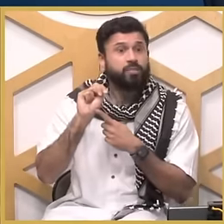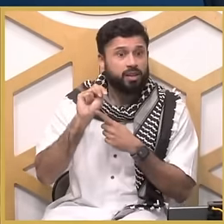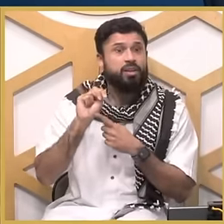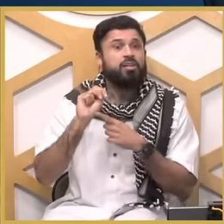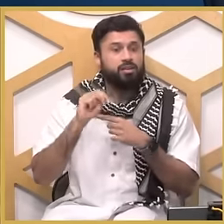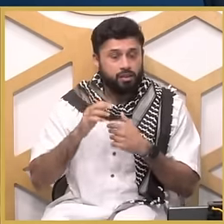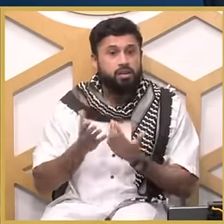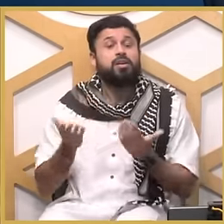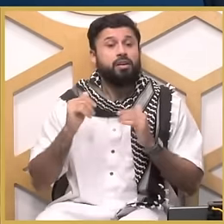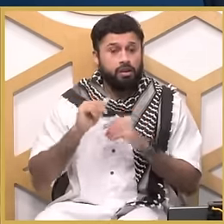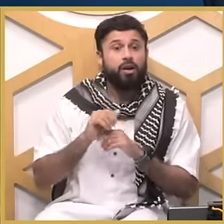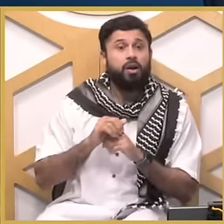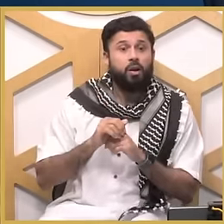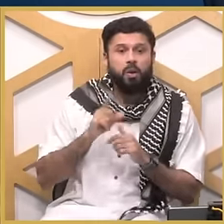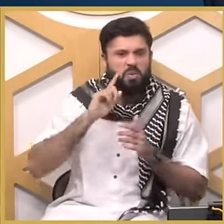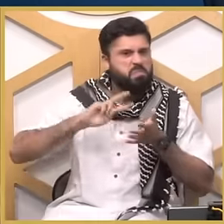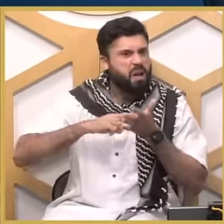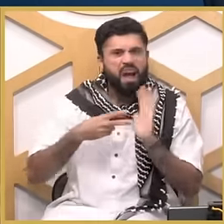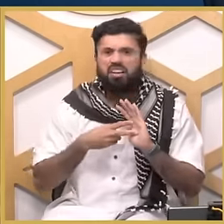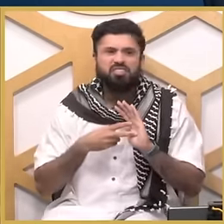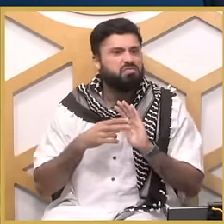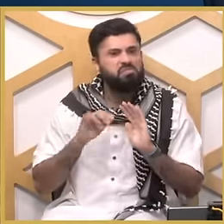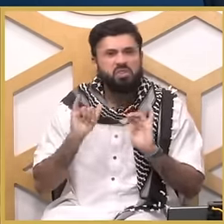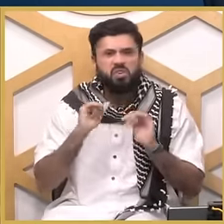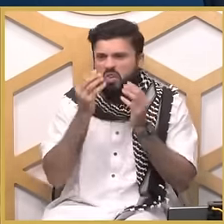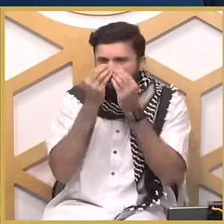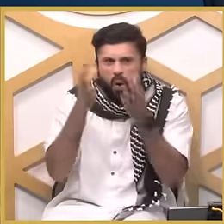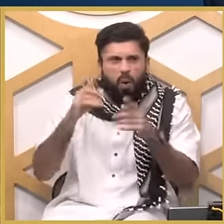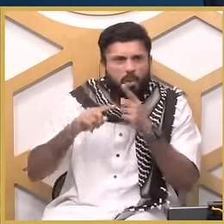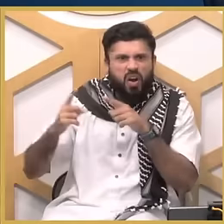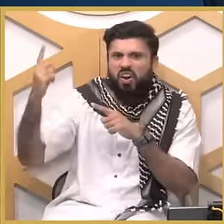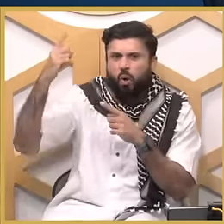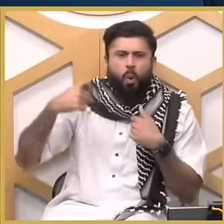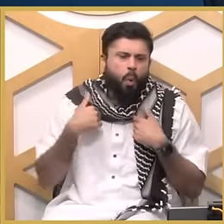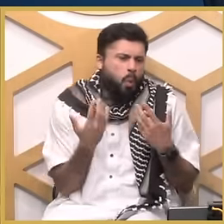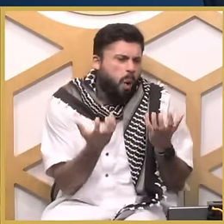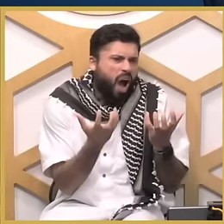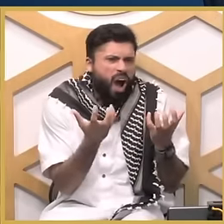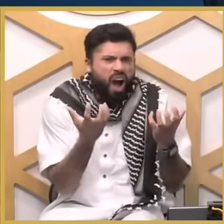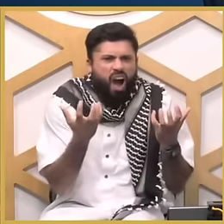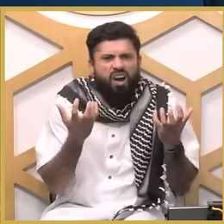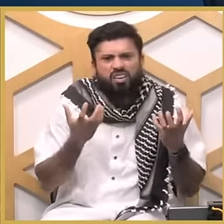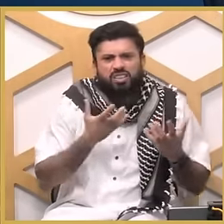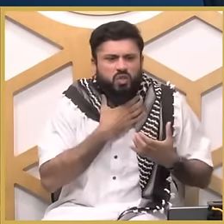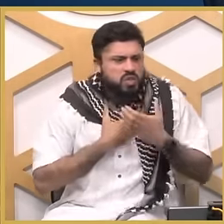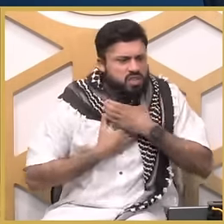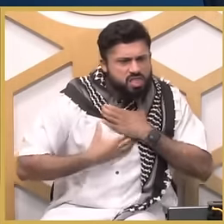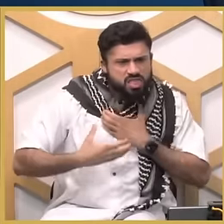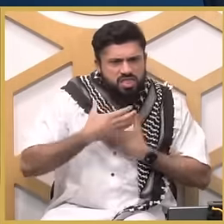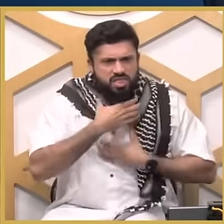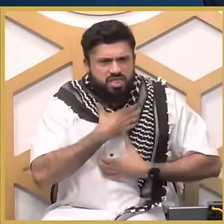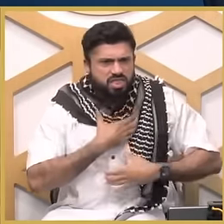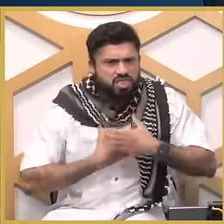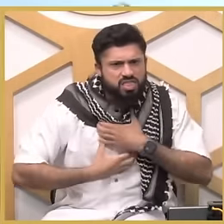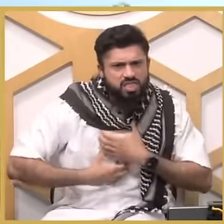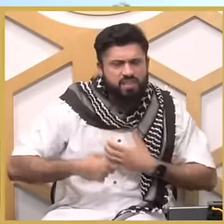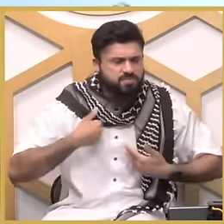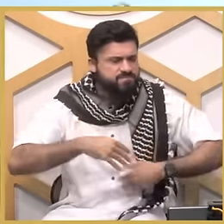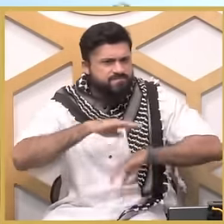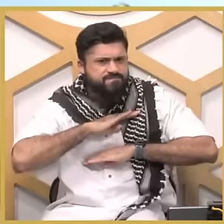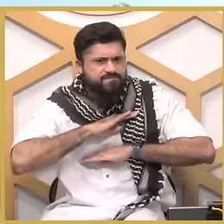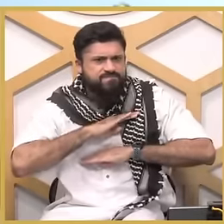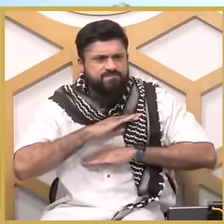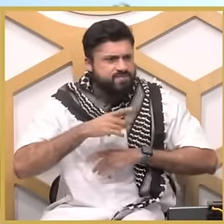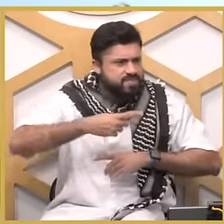about satisfying your lowly nafs and satisfying your pleasure and your desire. So Sheikh, can I just comment here? So just to reemphasize